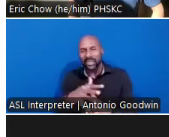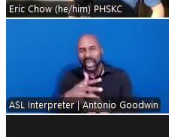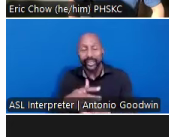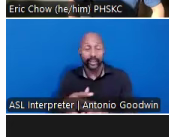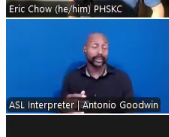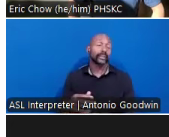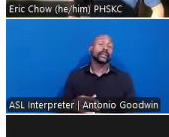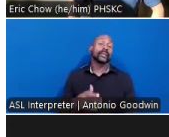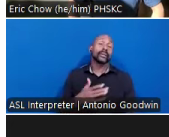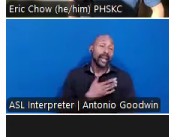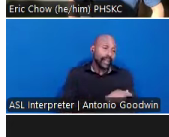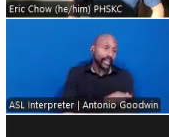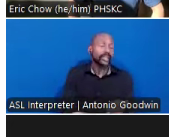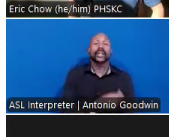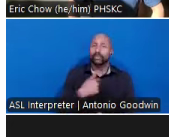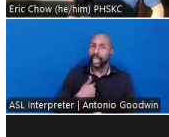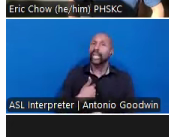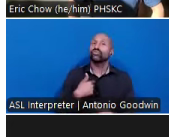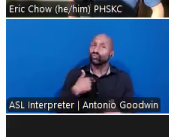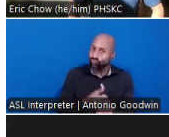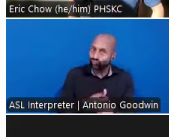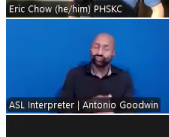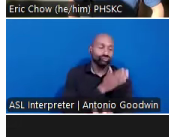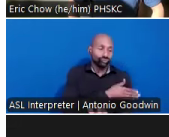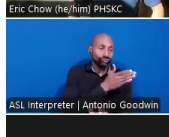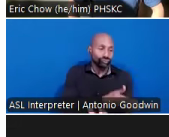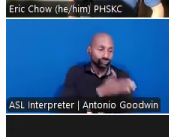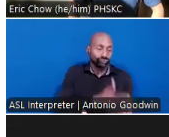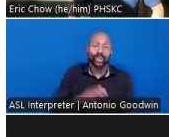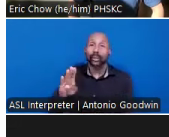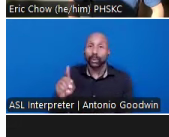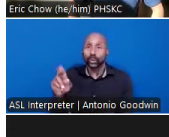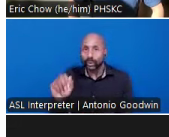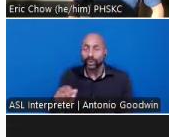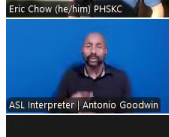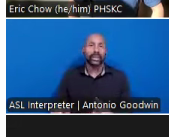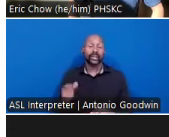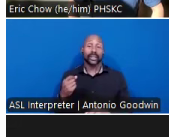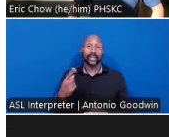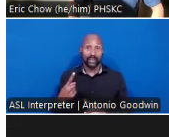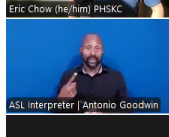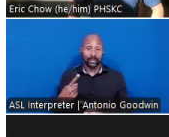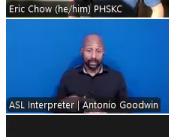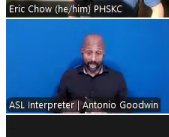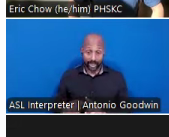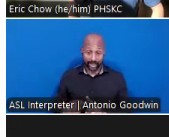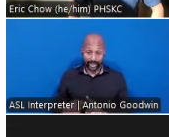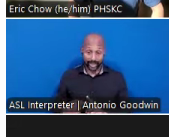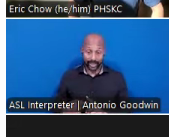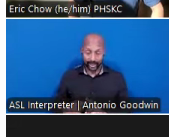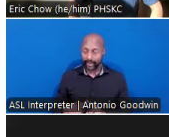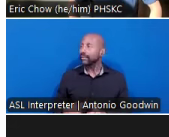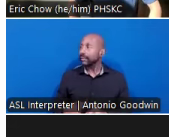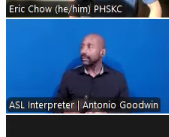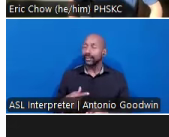that point. And then 11 months to the day, I got COVID again. So I got COVID at the beginning of this